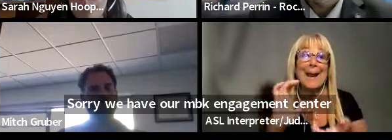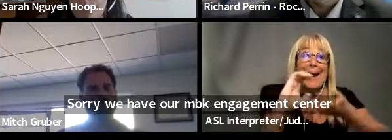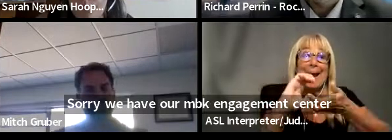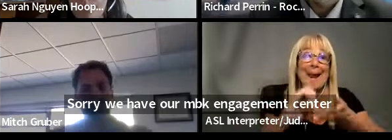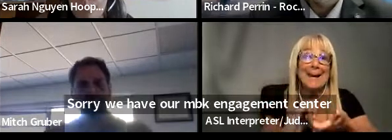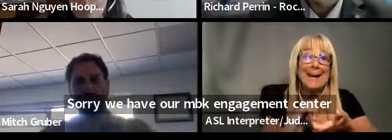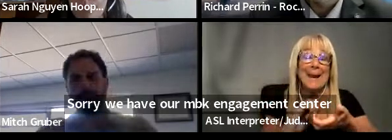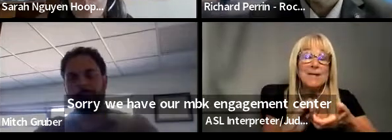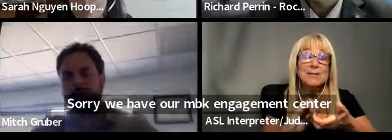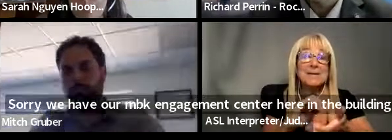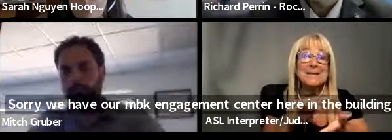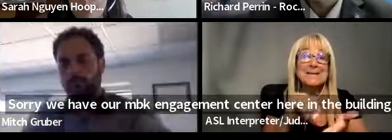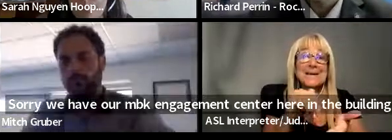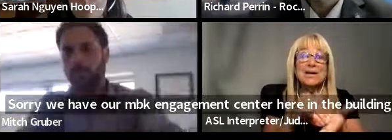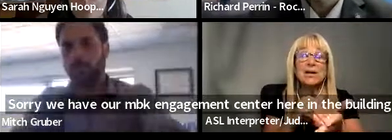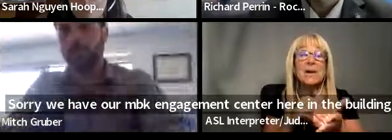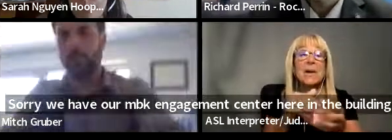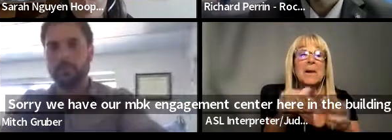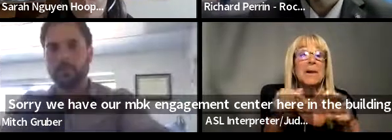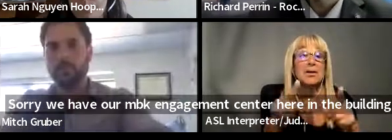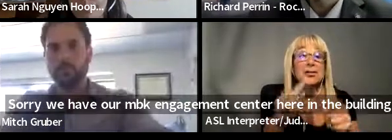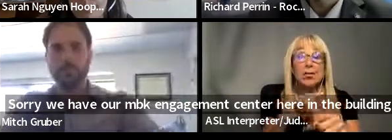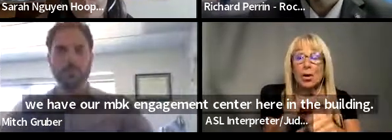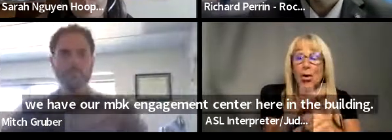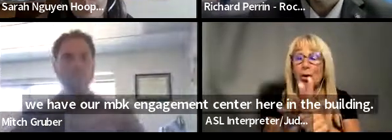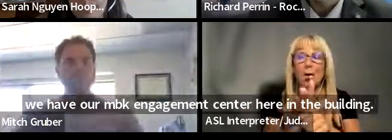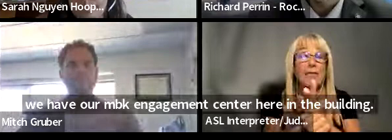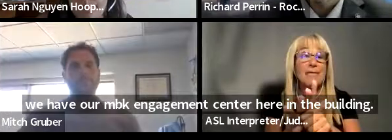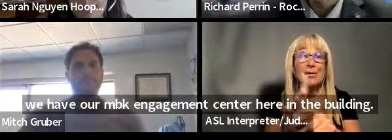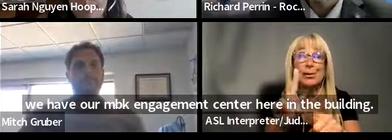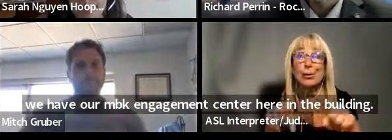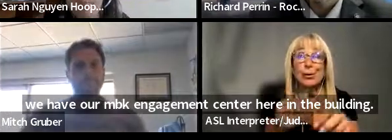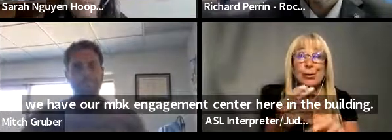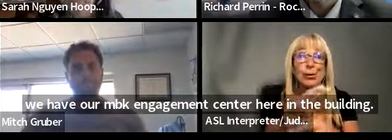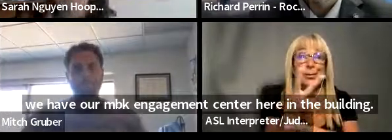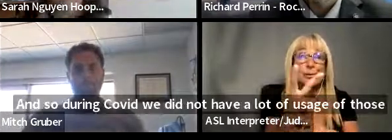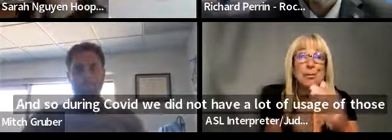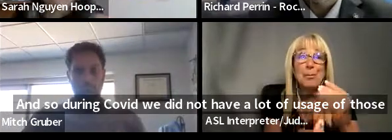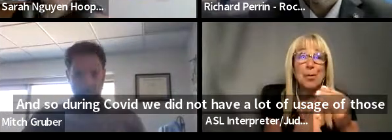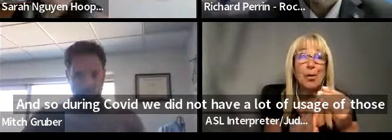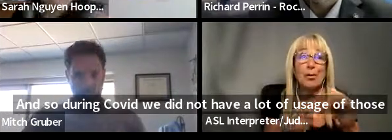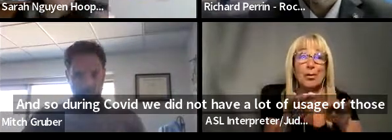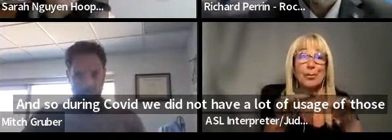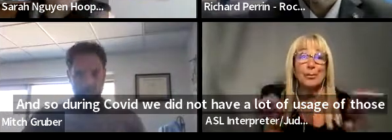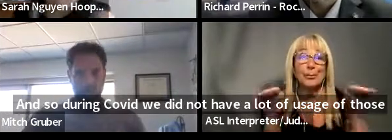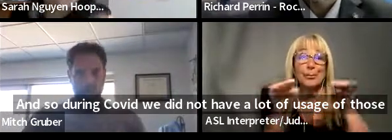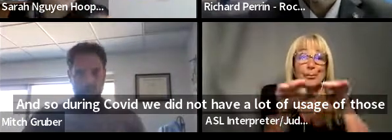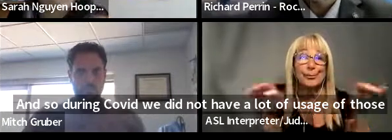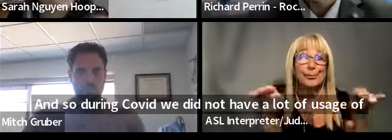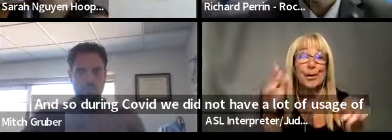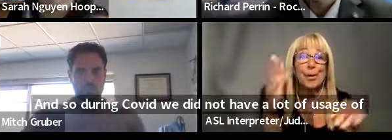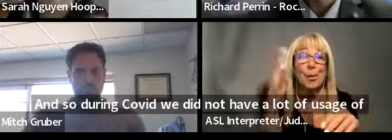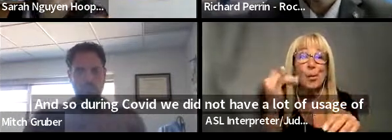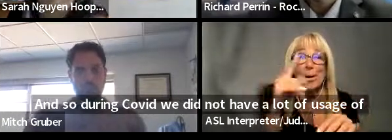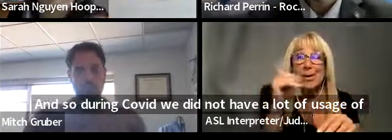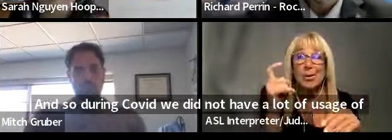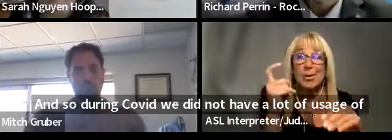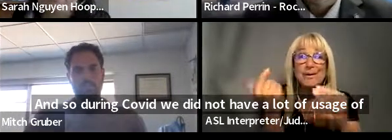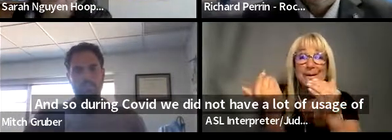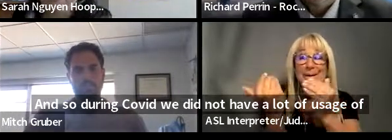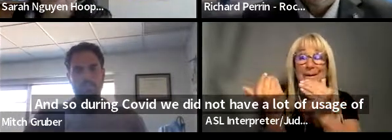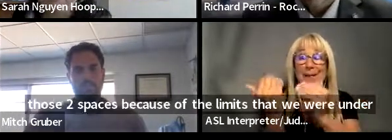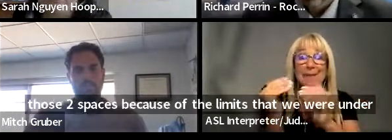during COVID, we did not have a lot of usage of those two spaces because of the limits that we were under with